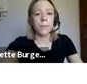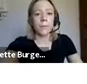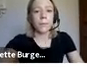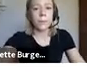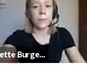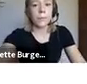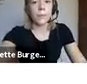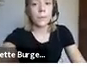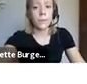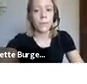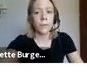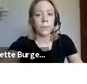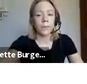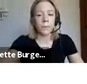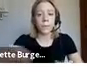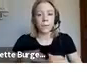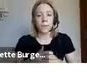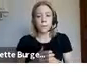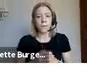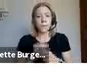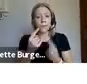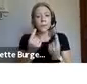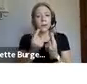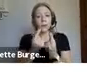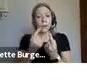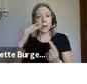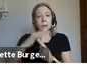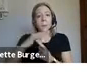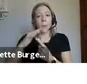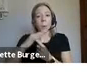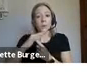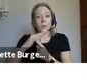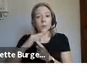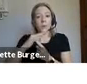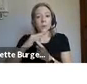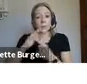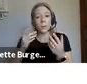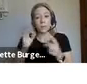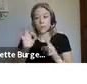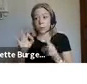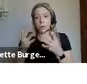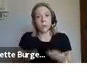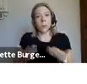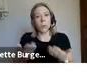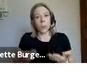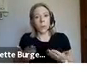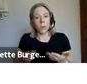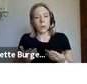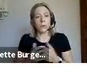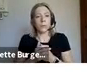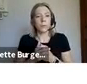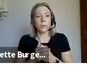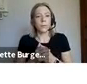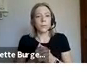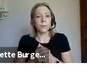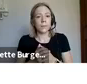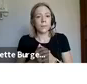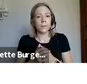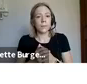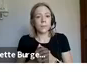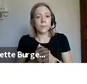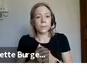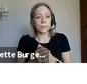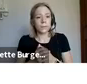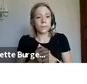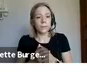you know, one of the things that we feel is so important at the current moment. Sorry, next slide. We are calling on